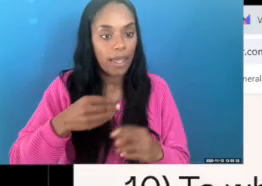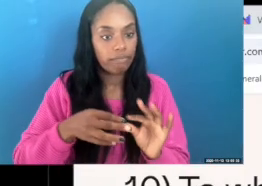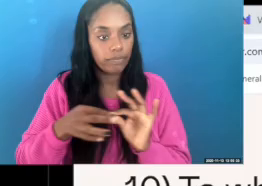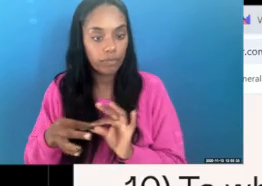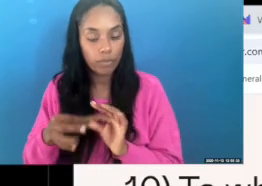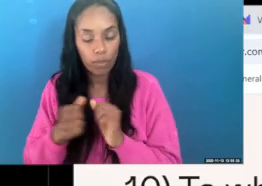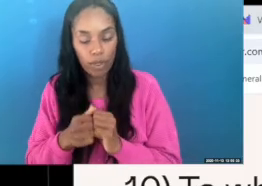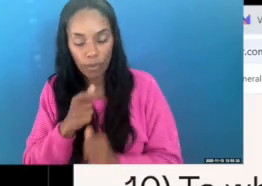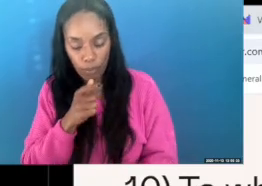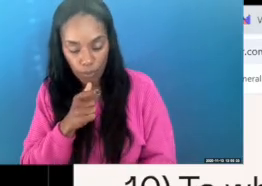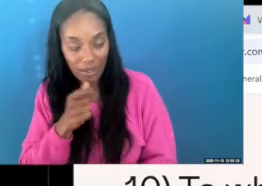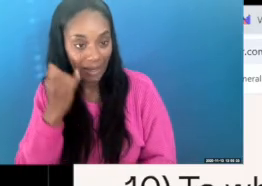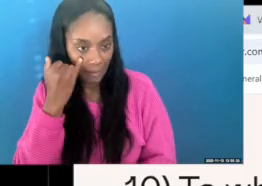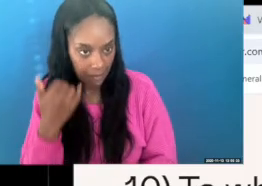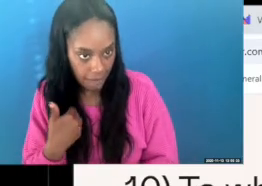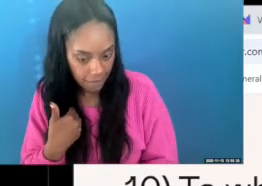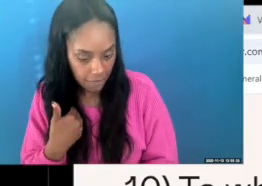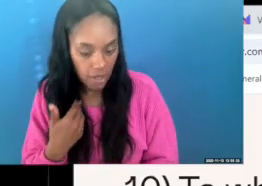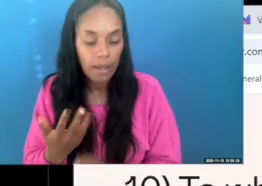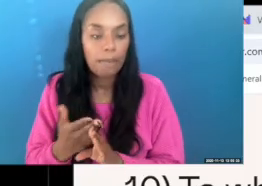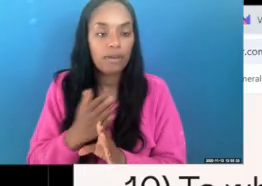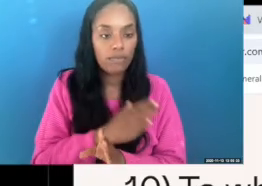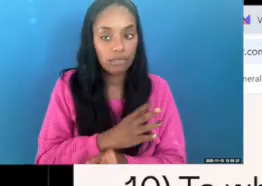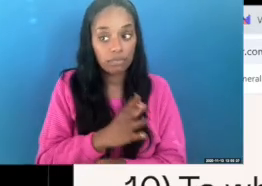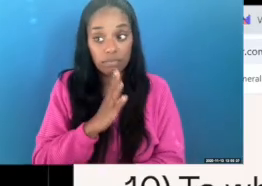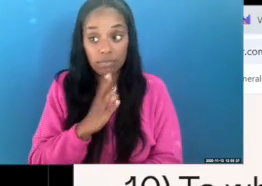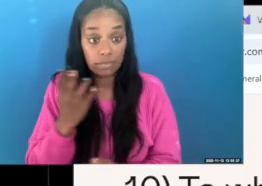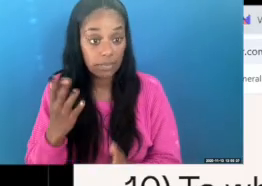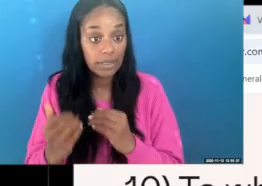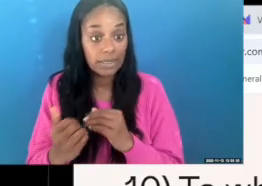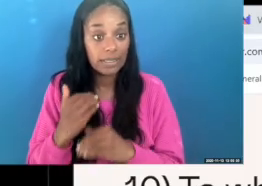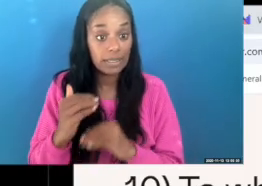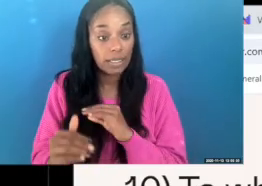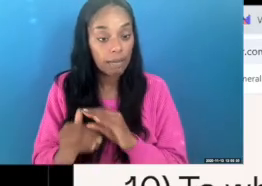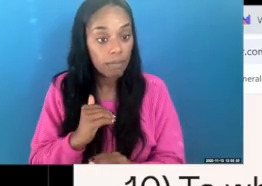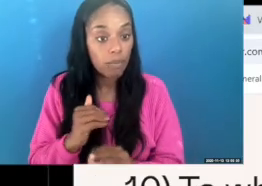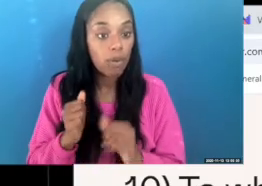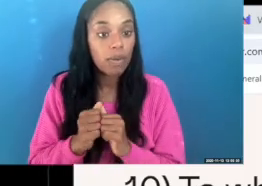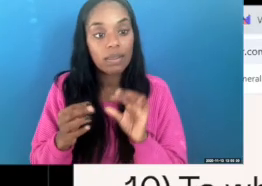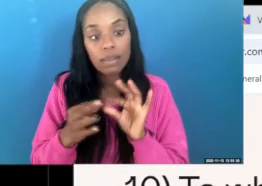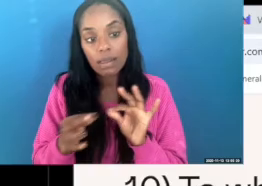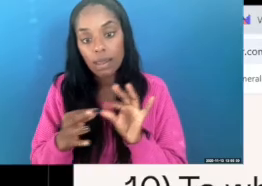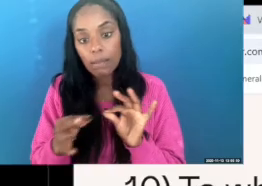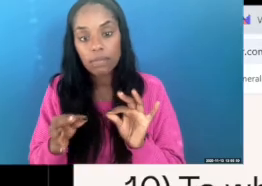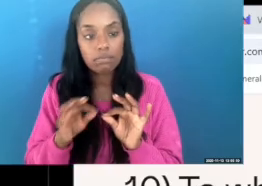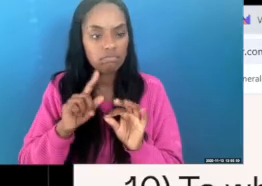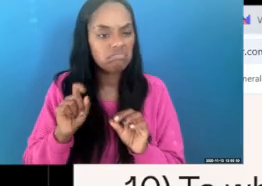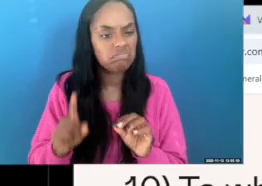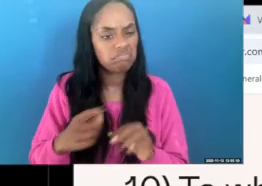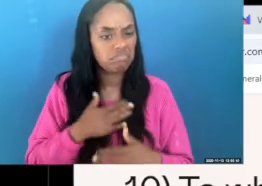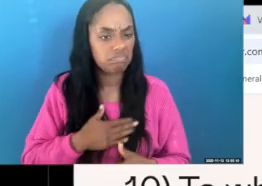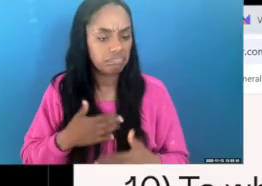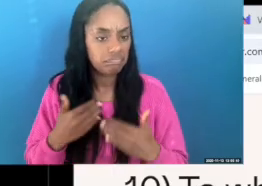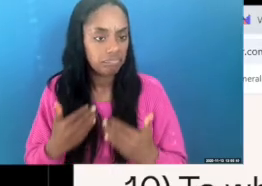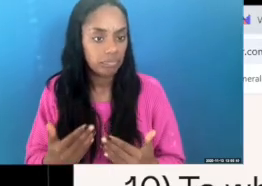phone, press #2 to raise your hand. Once your line is open, please state your name and affiliation if you have one before speaking.